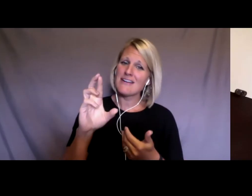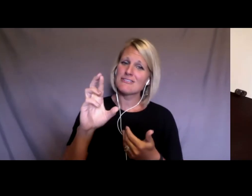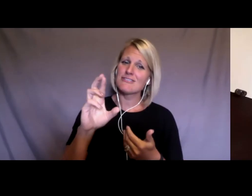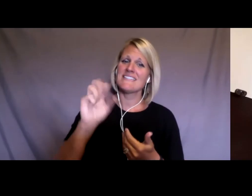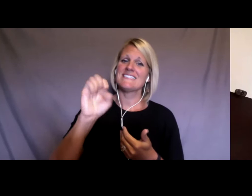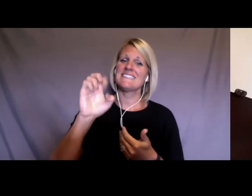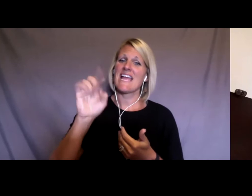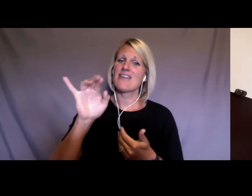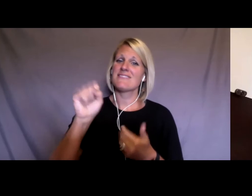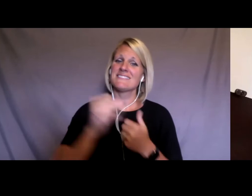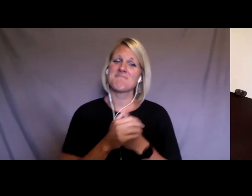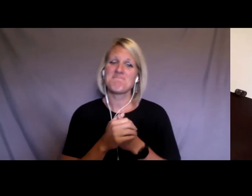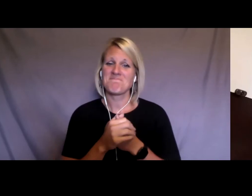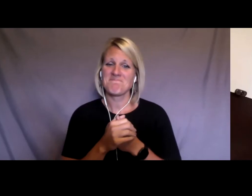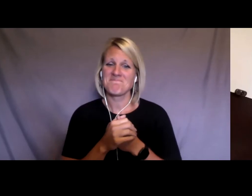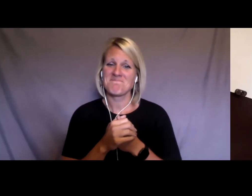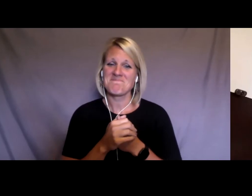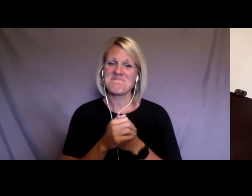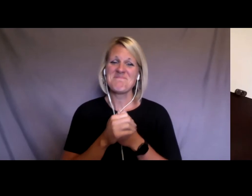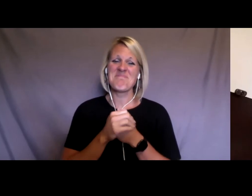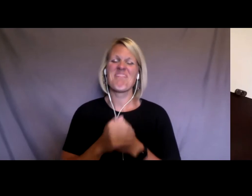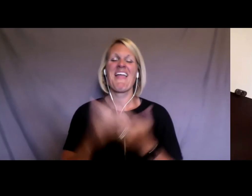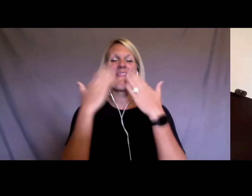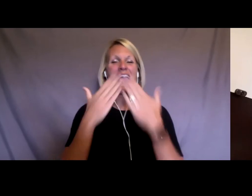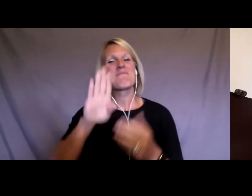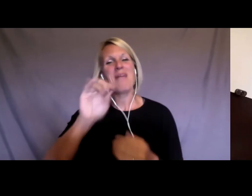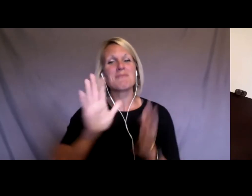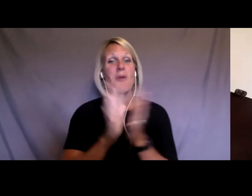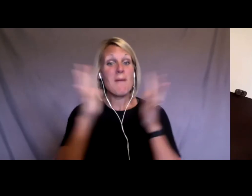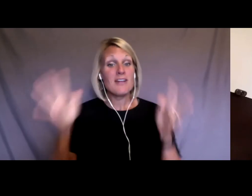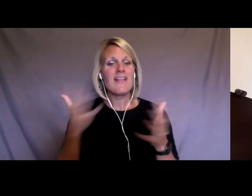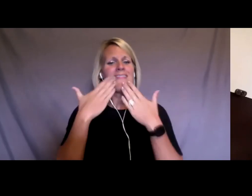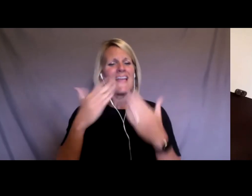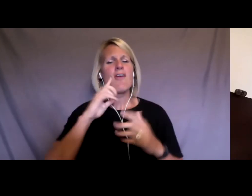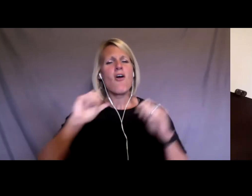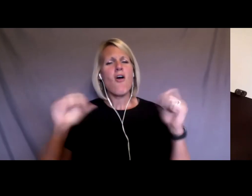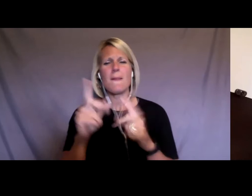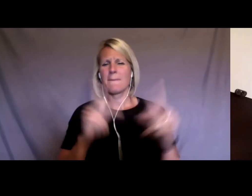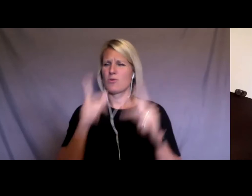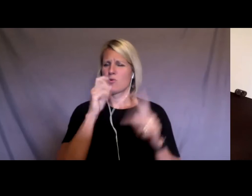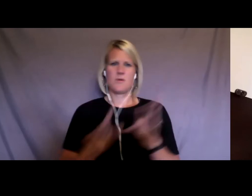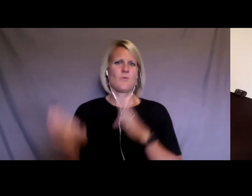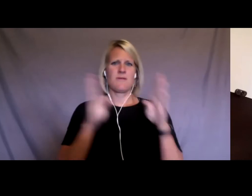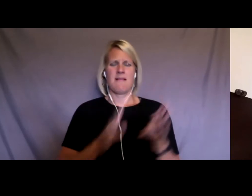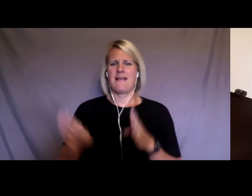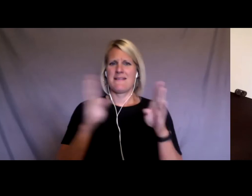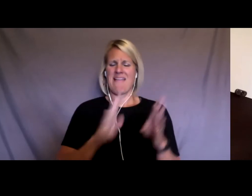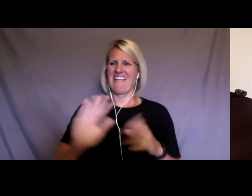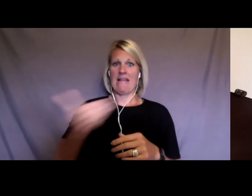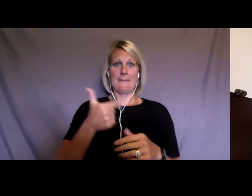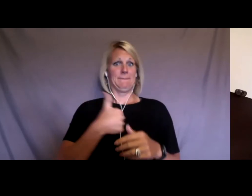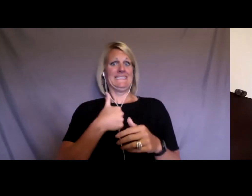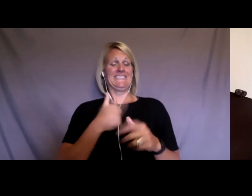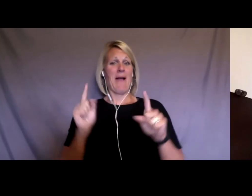Well, thank you, Bob, very much. And thank you and all the organizers for inviting me to this